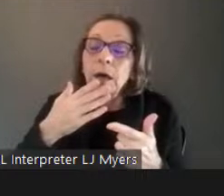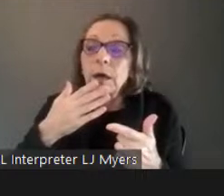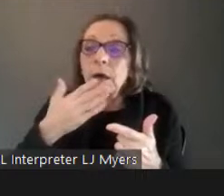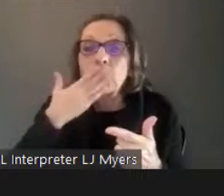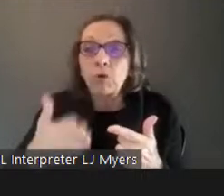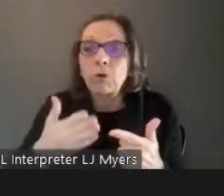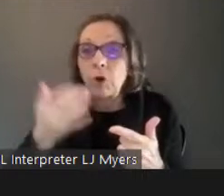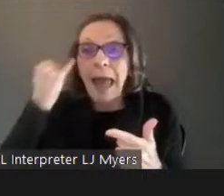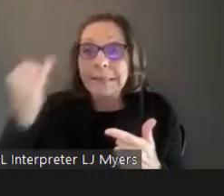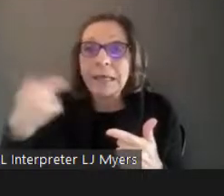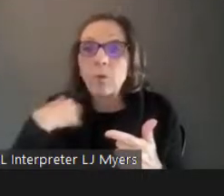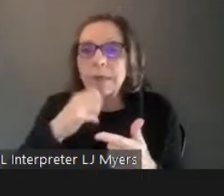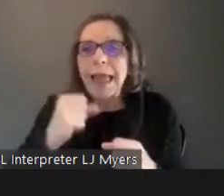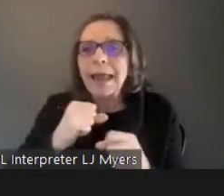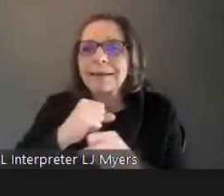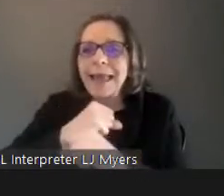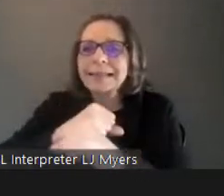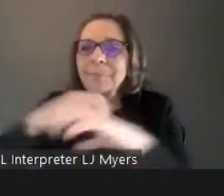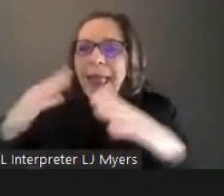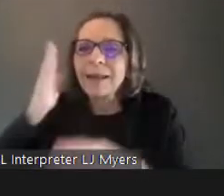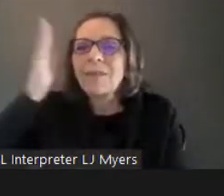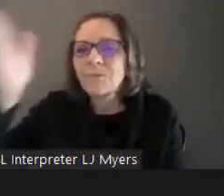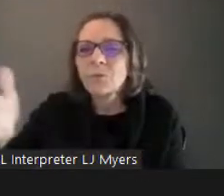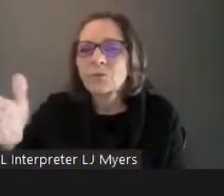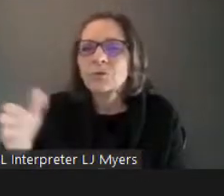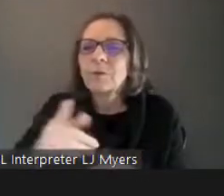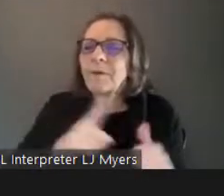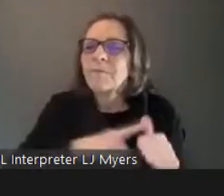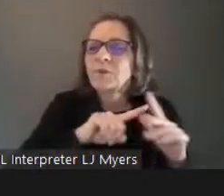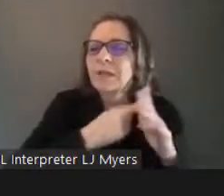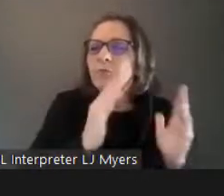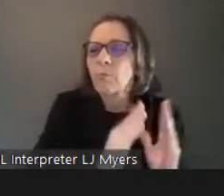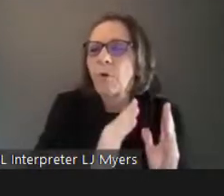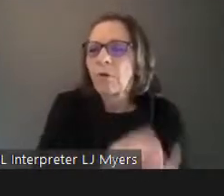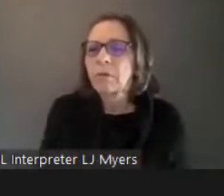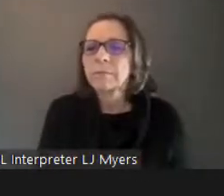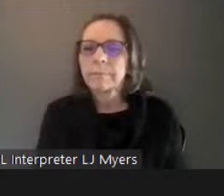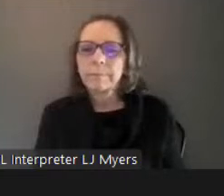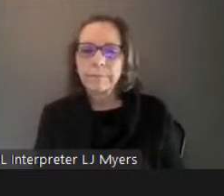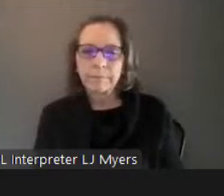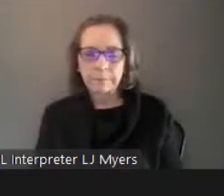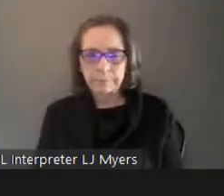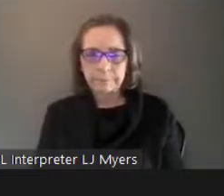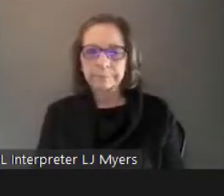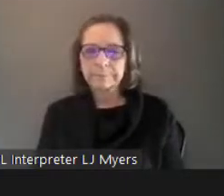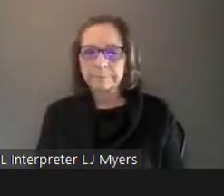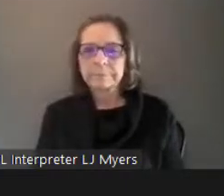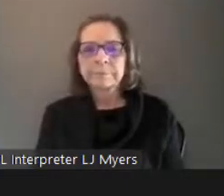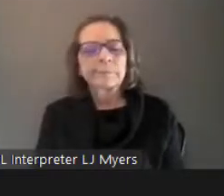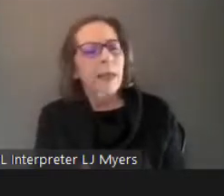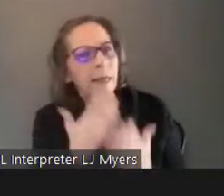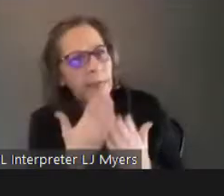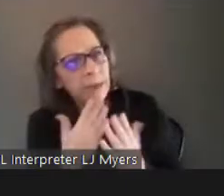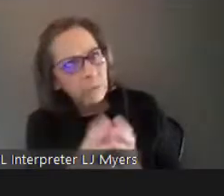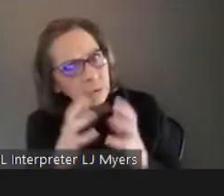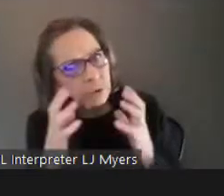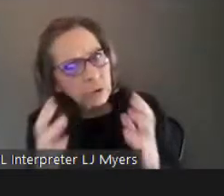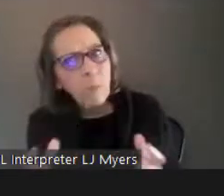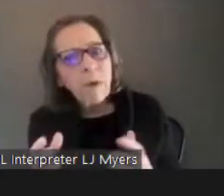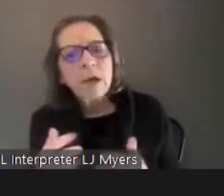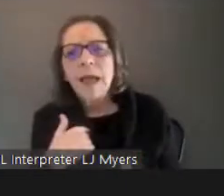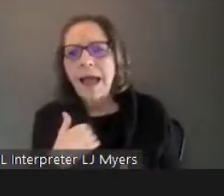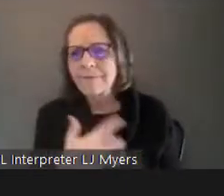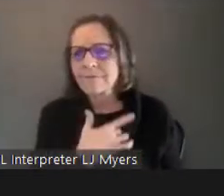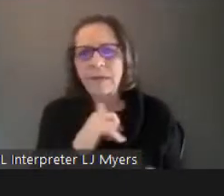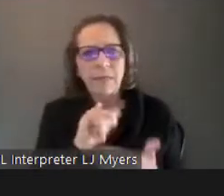to expand it in the future or something like that. Thank you. Well, thank you so much. I think